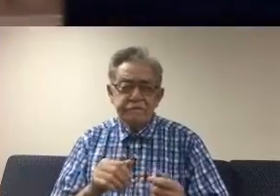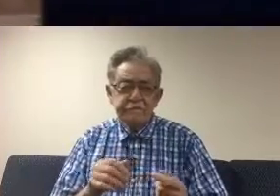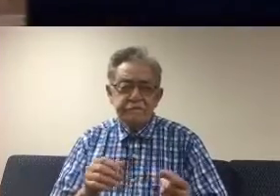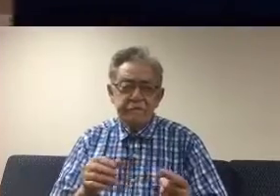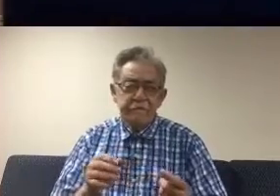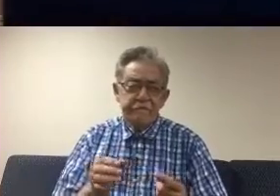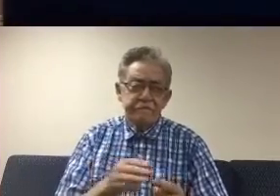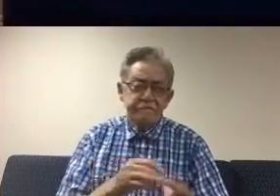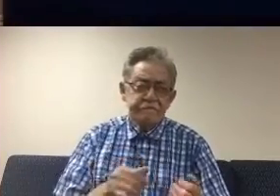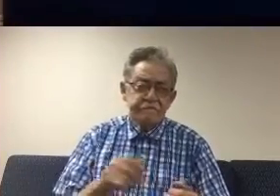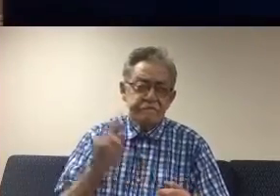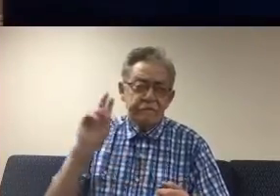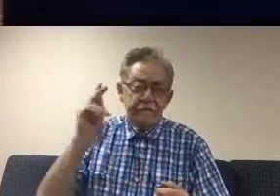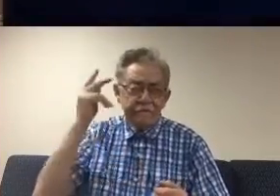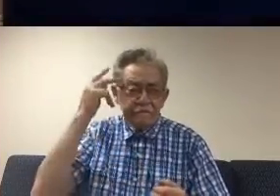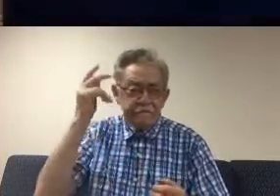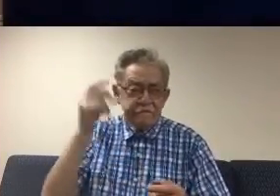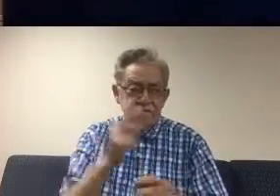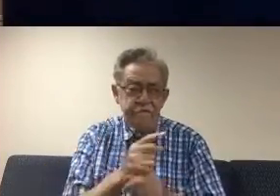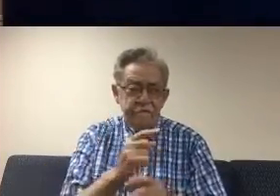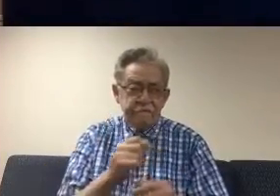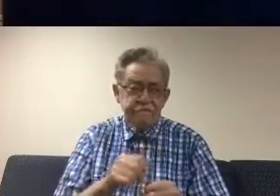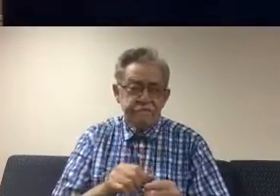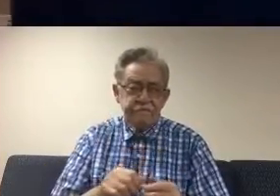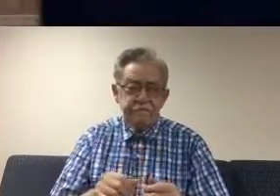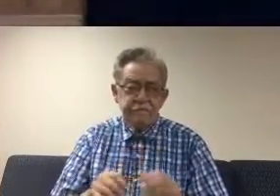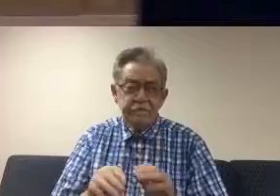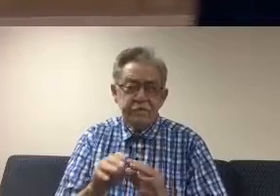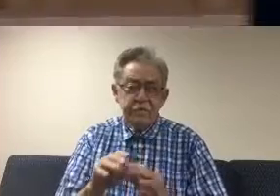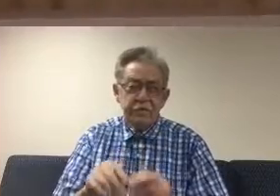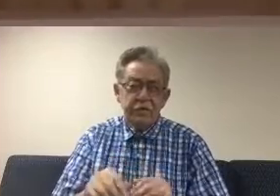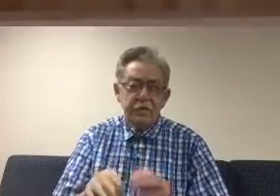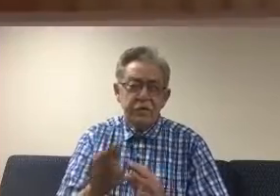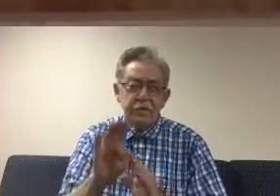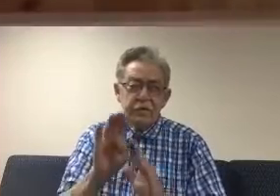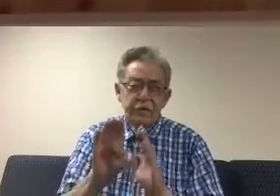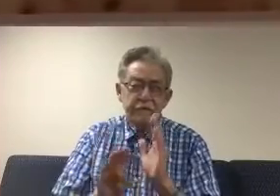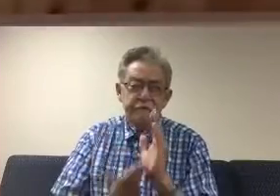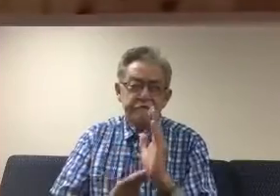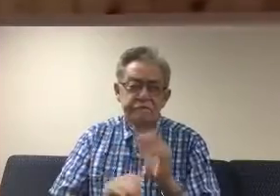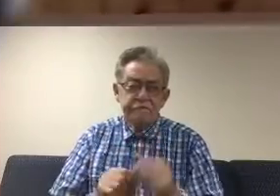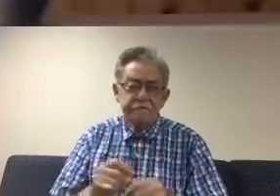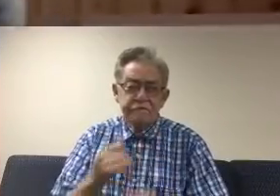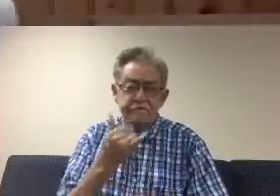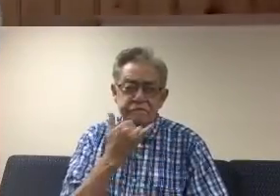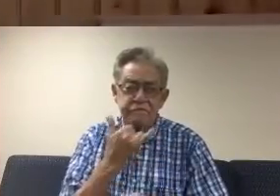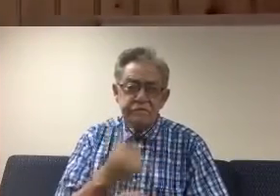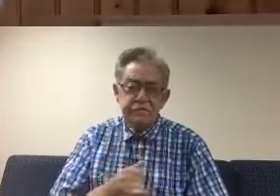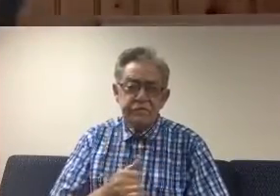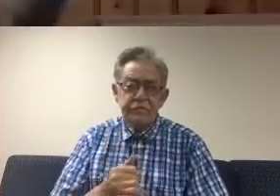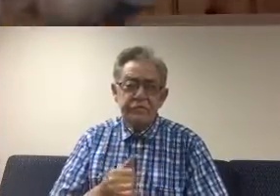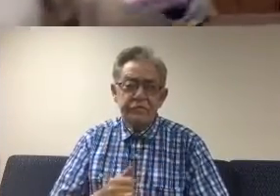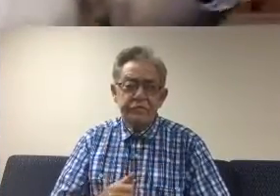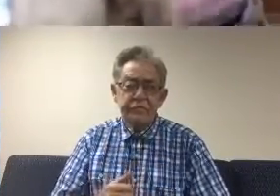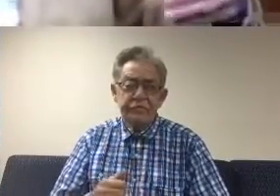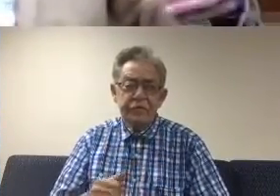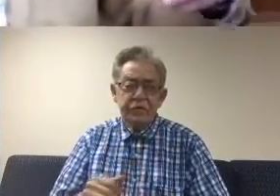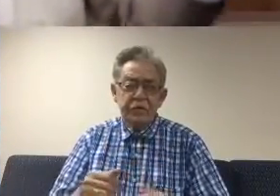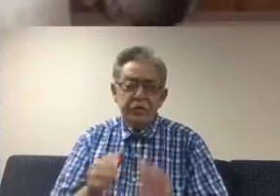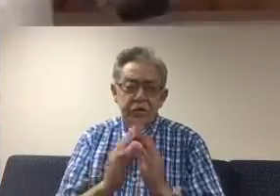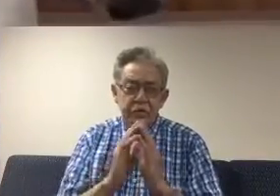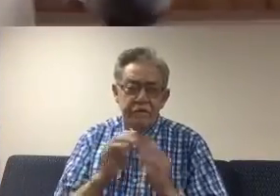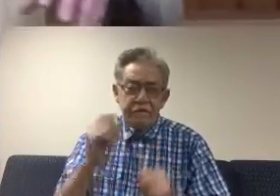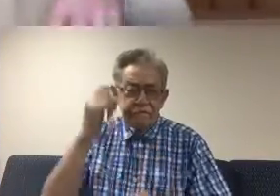being politically correct that I become biblically untrue. I want to pray for all of us that we